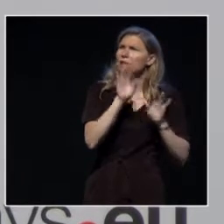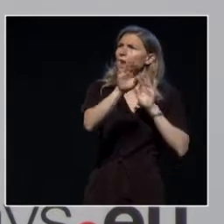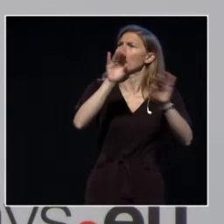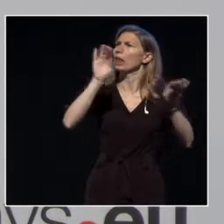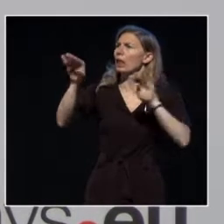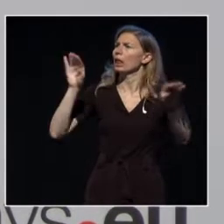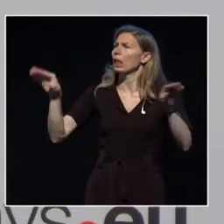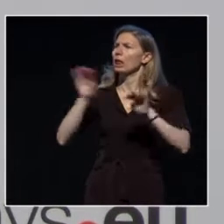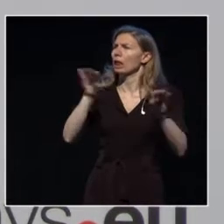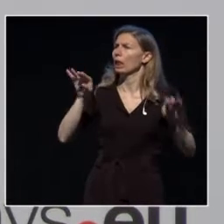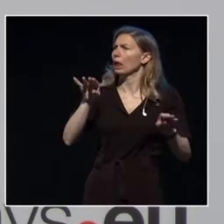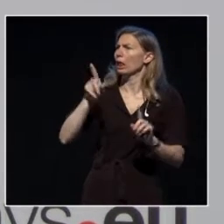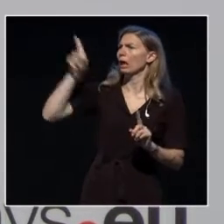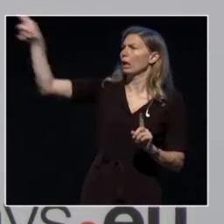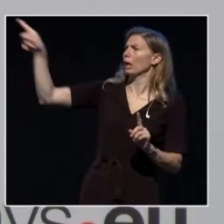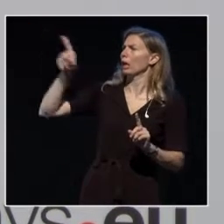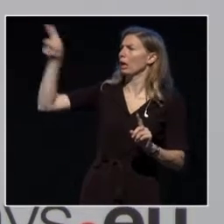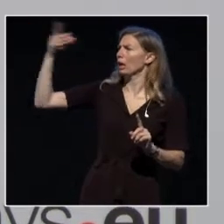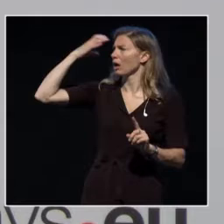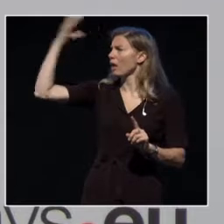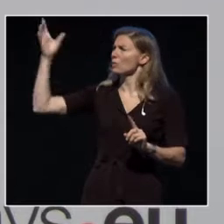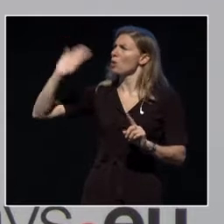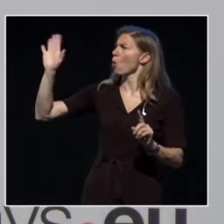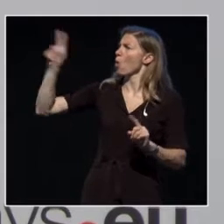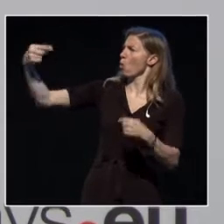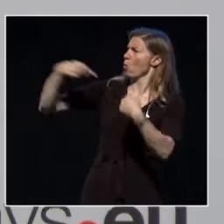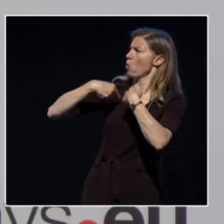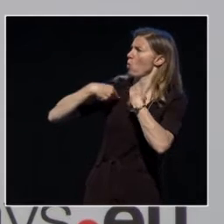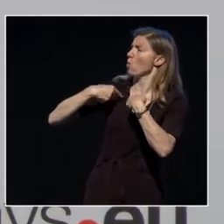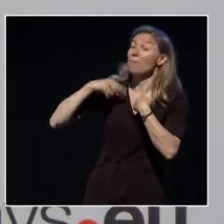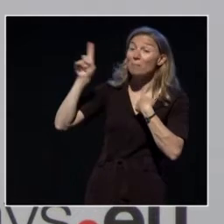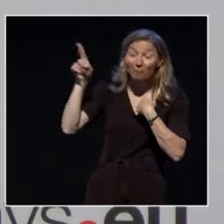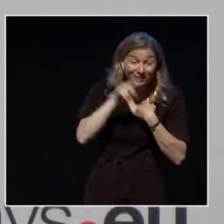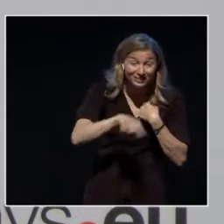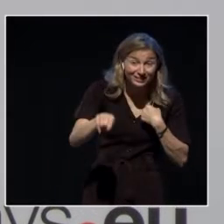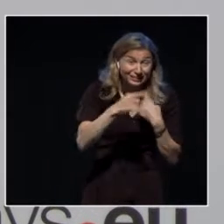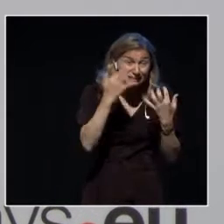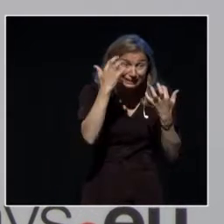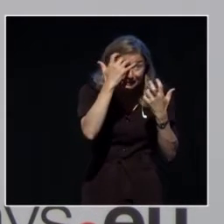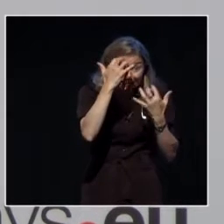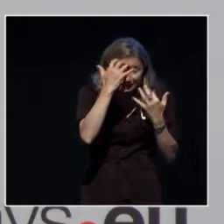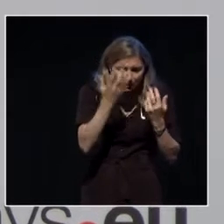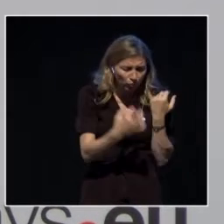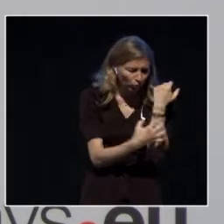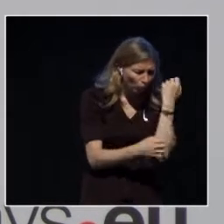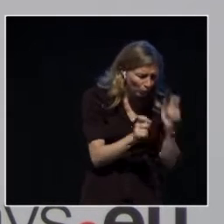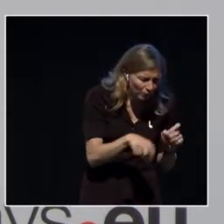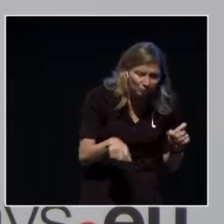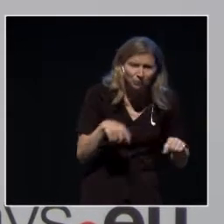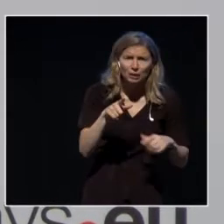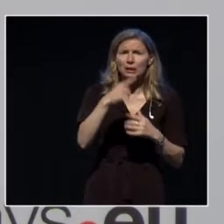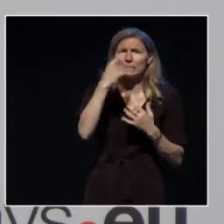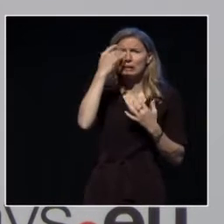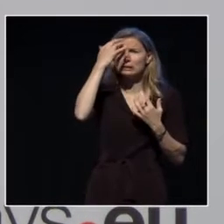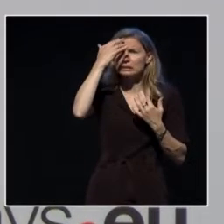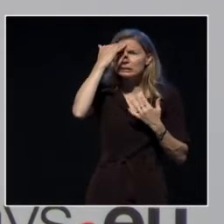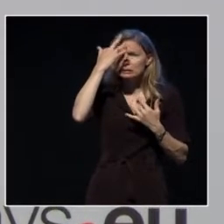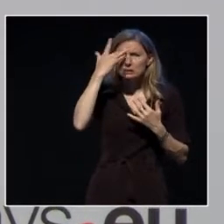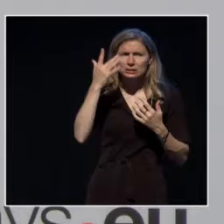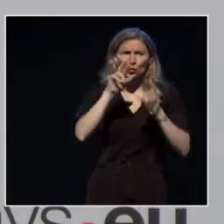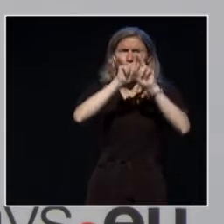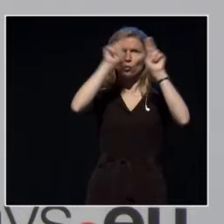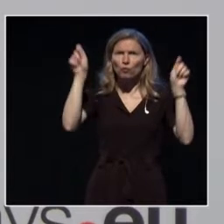people or about universal coverage. And so a lot of the rhetoric about the privatization